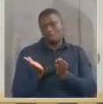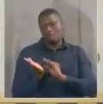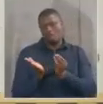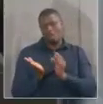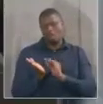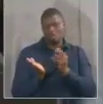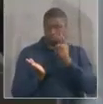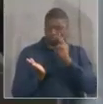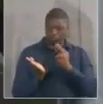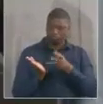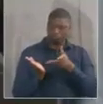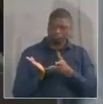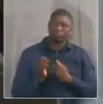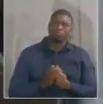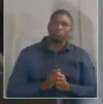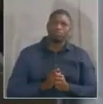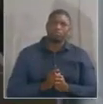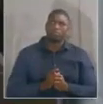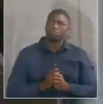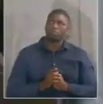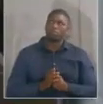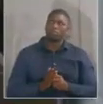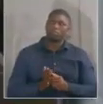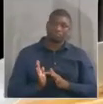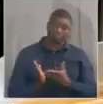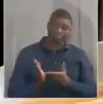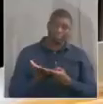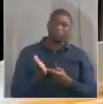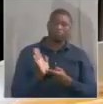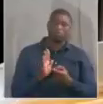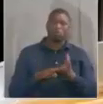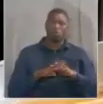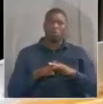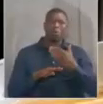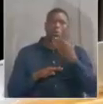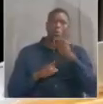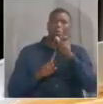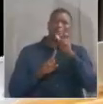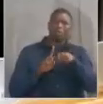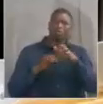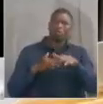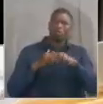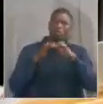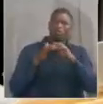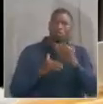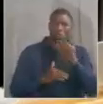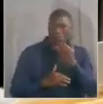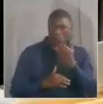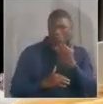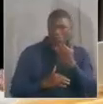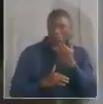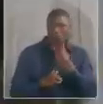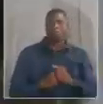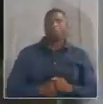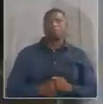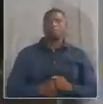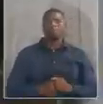At the bottom, it indicates information note compiled by Brigadier S. Thank you for that.